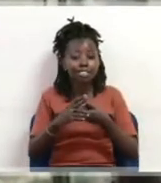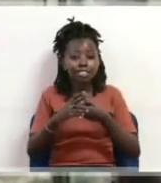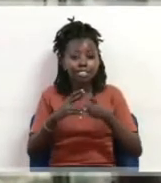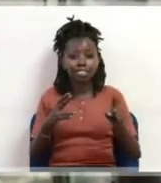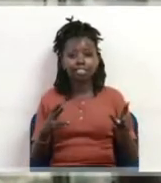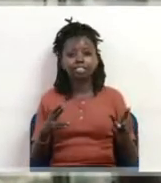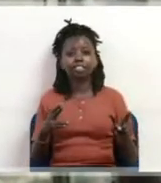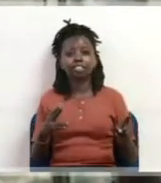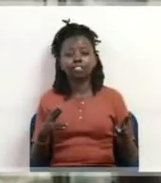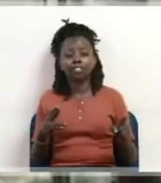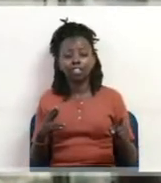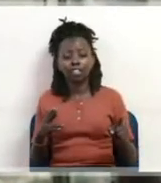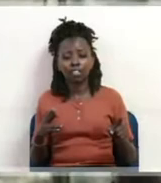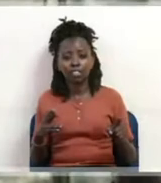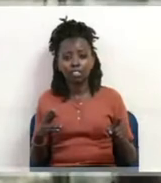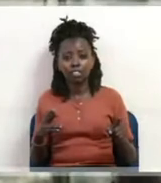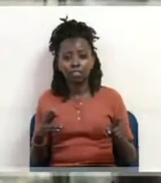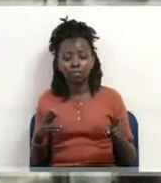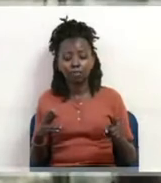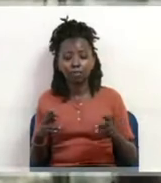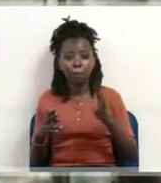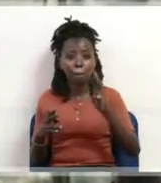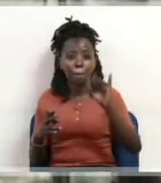you connect well,